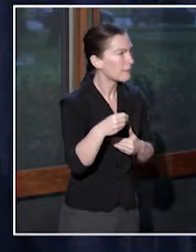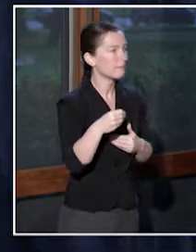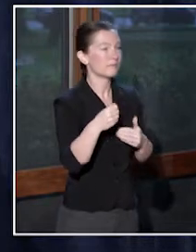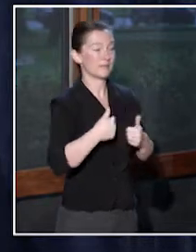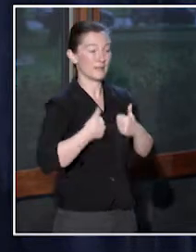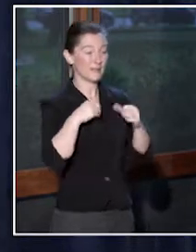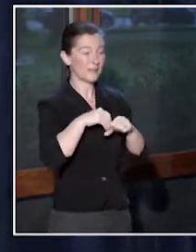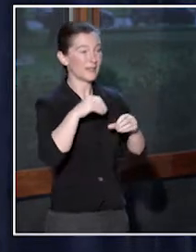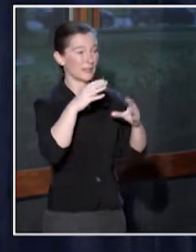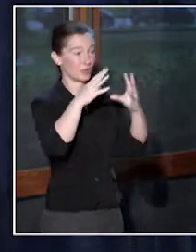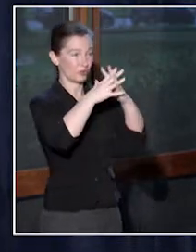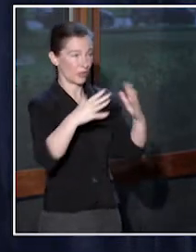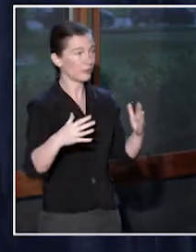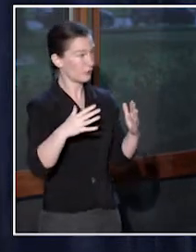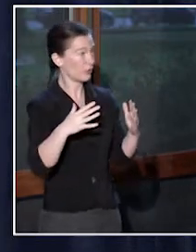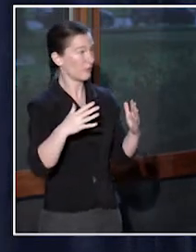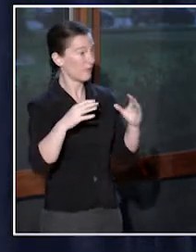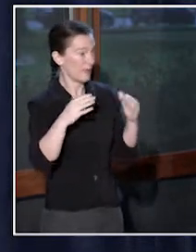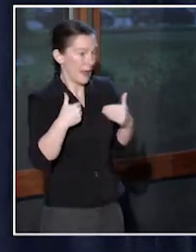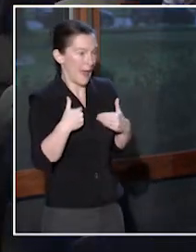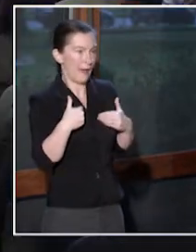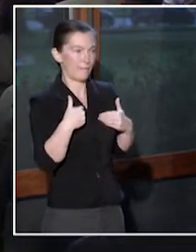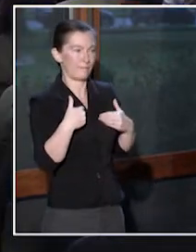5,000. In addition,